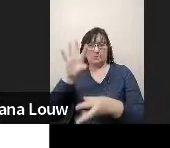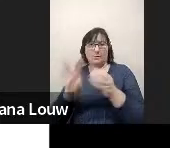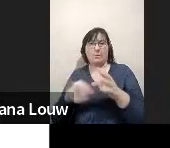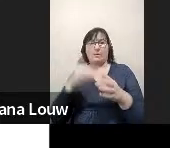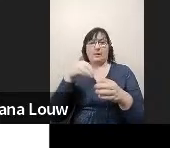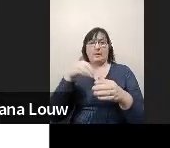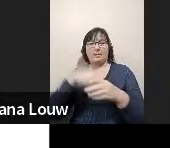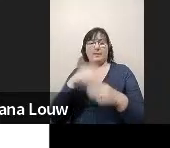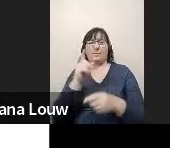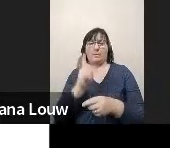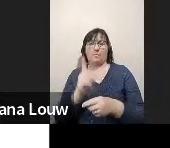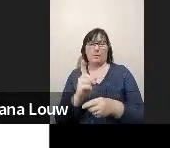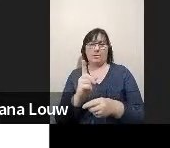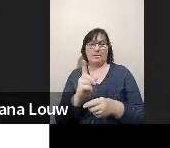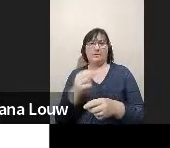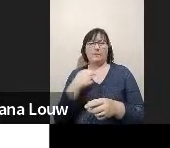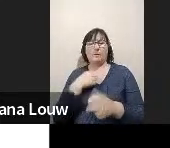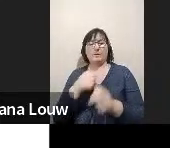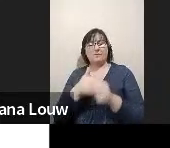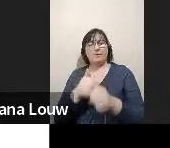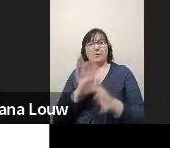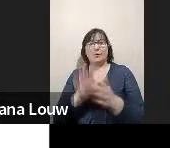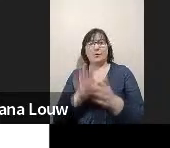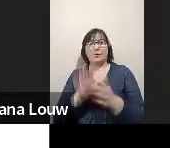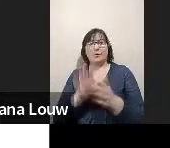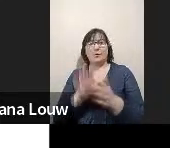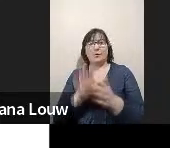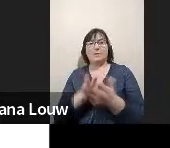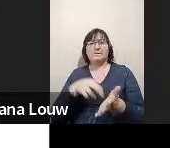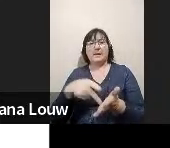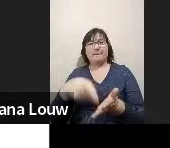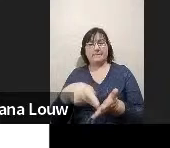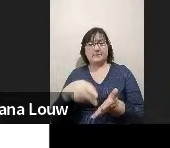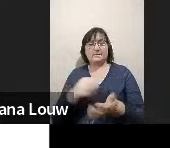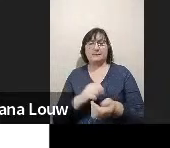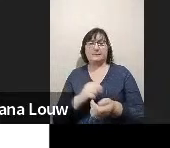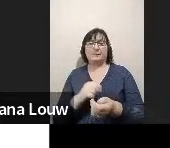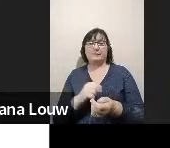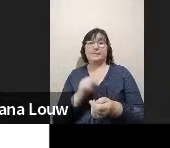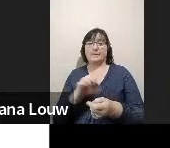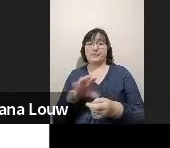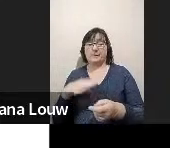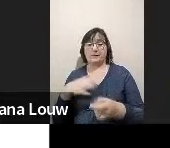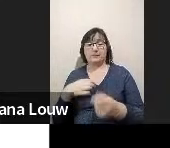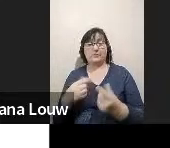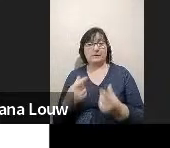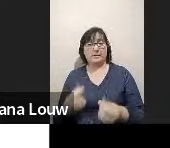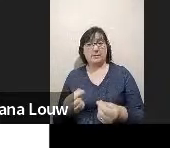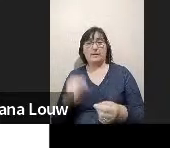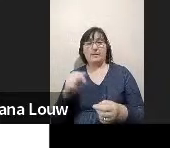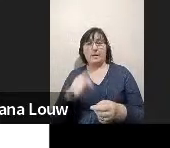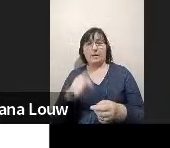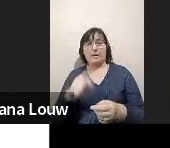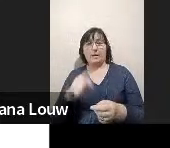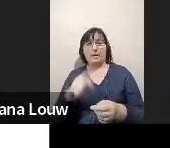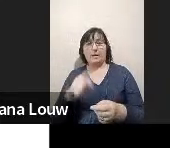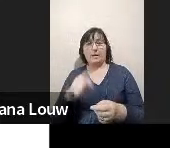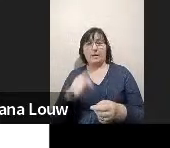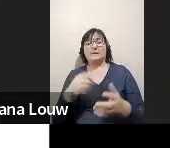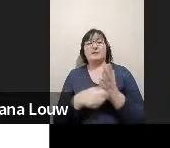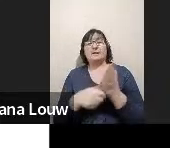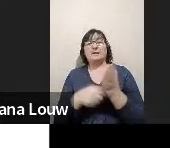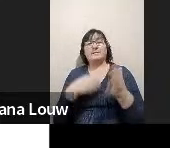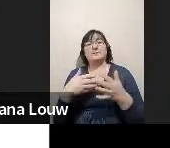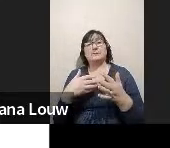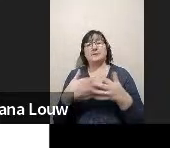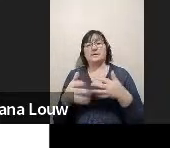being is that once these steps are done, you as a tax practitioner can now proceed to add this entity